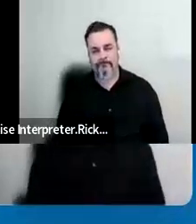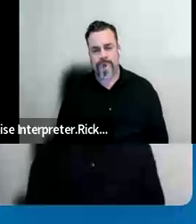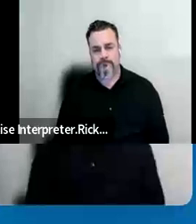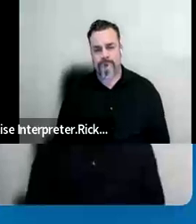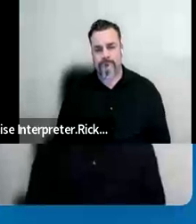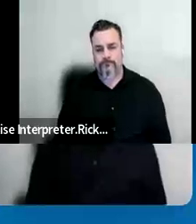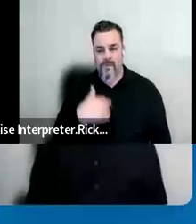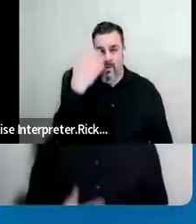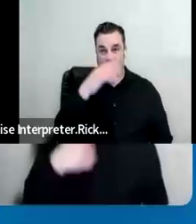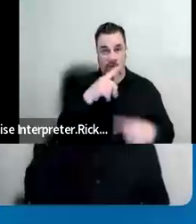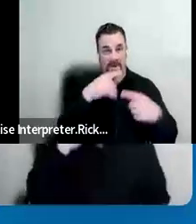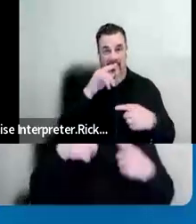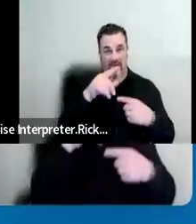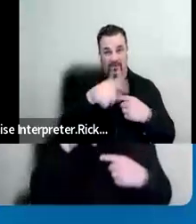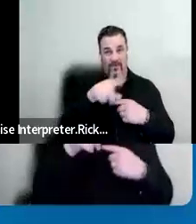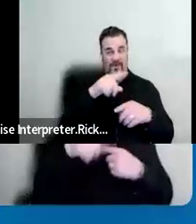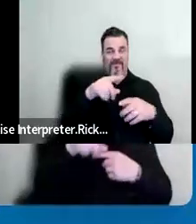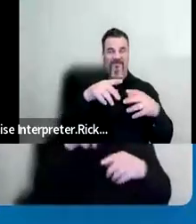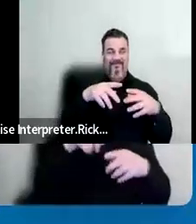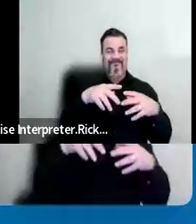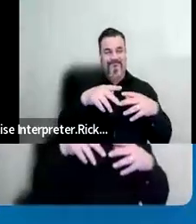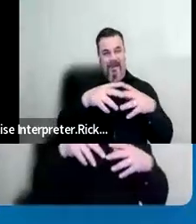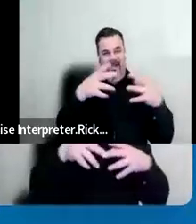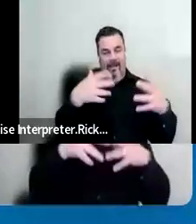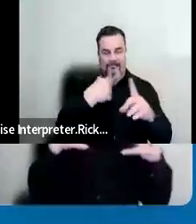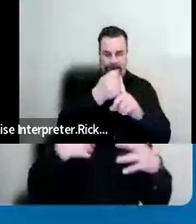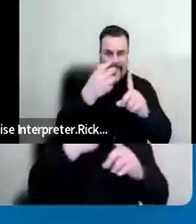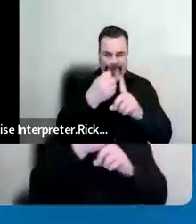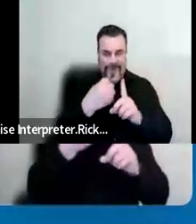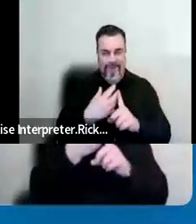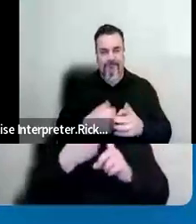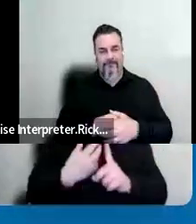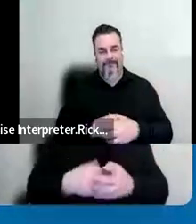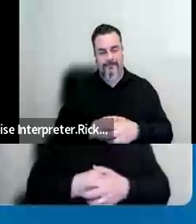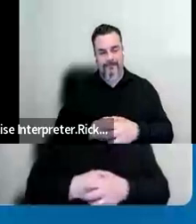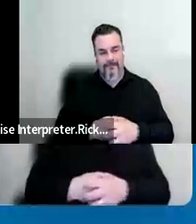I don't know about you, but that's a lot, but we're going to break it down, okay?